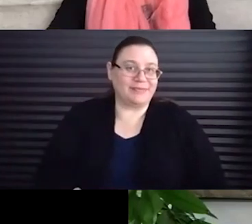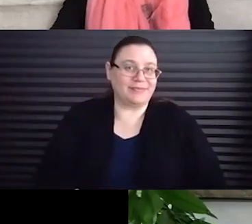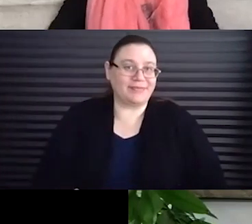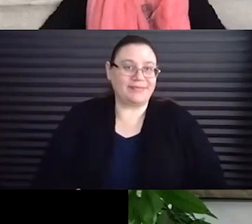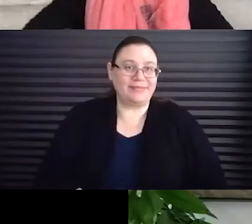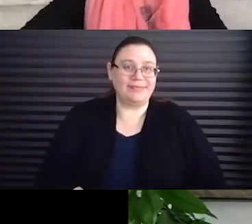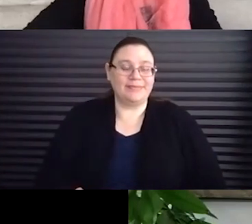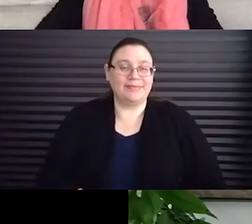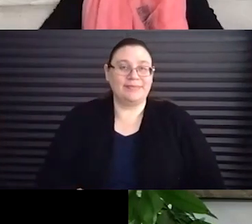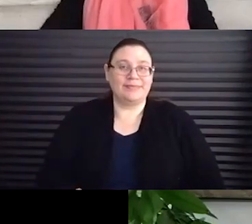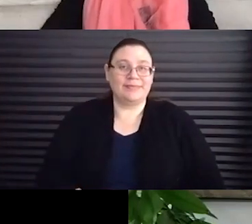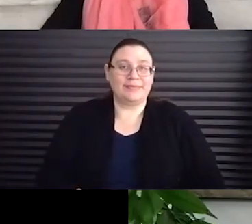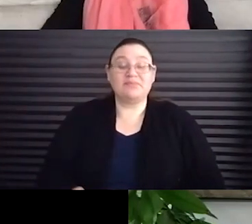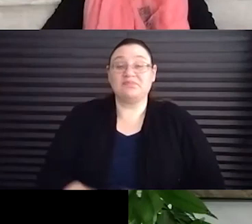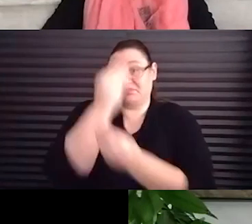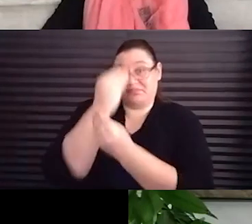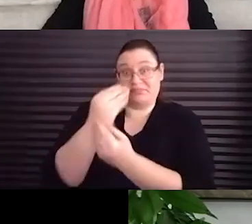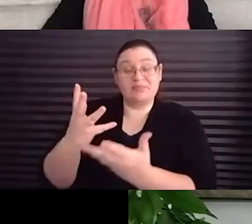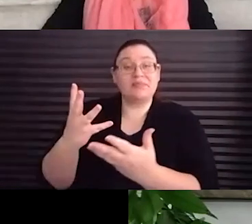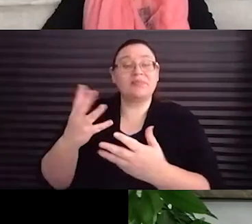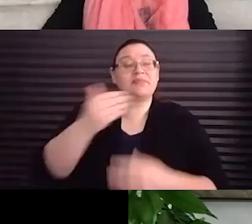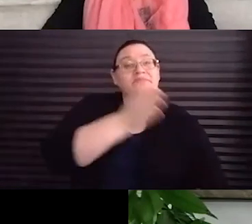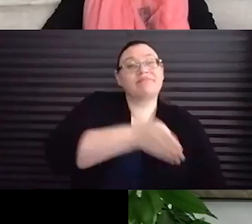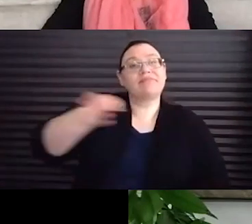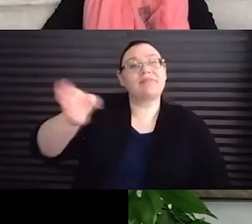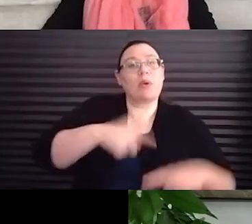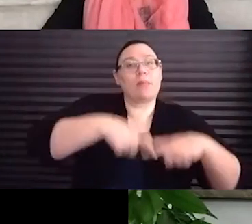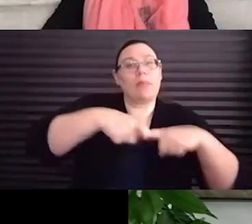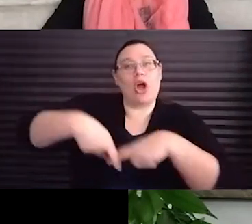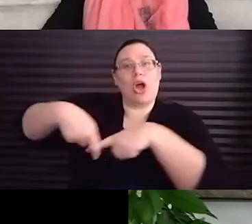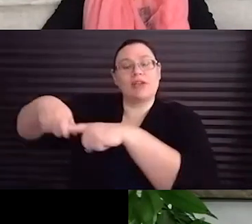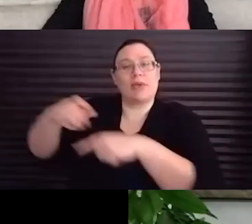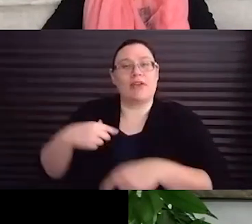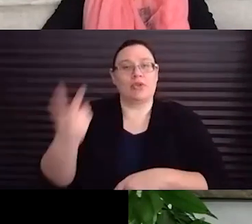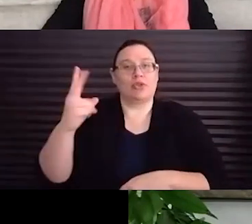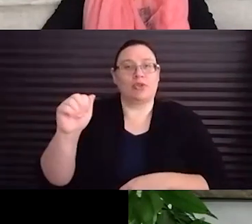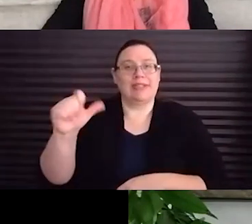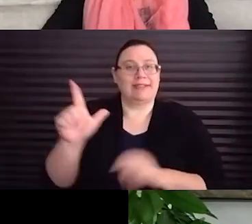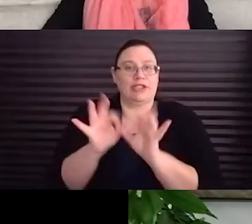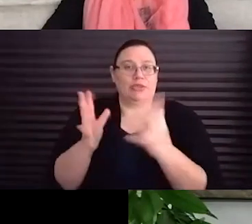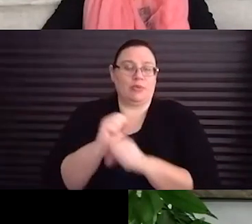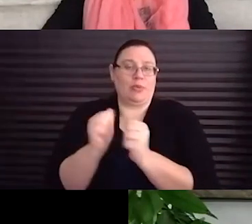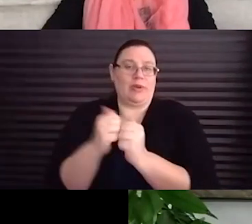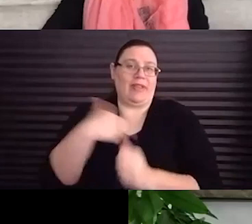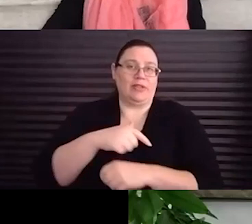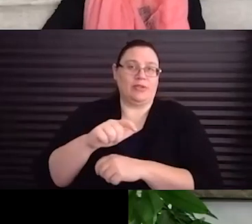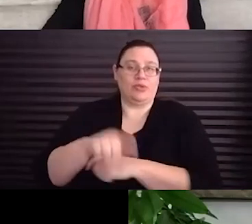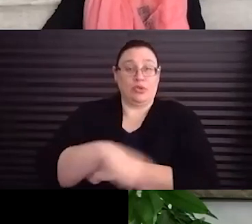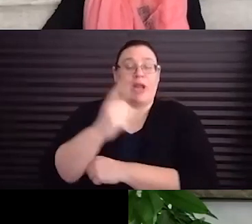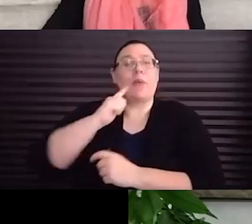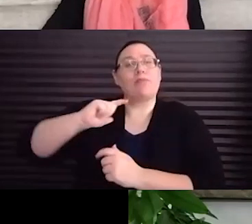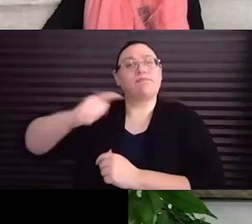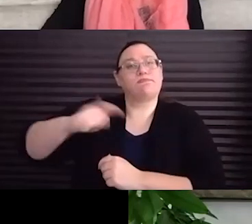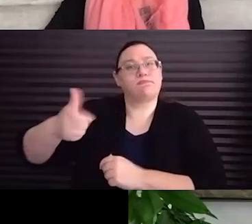pteoe@sagaftra.org. Just a note, we'll be pausing throughout as we will have a pair of ASL interpreters with us here today who will be switching off throughout the